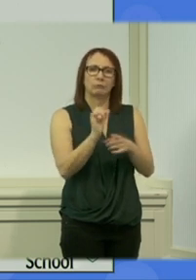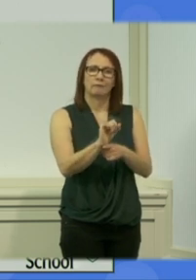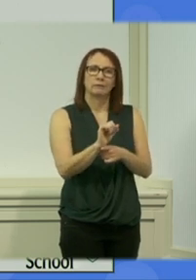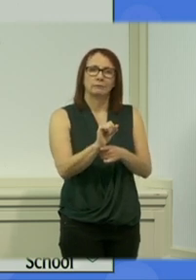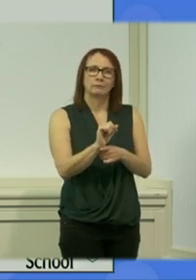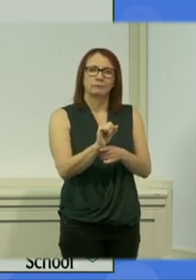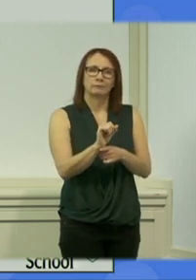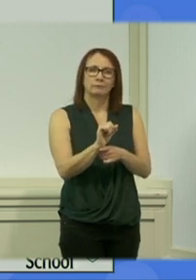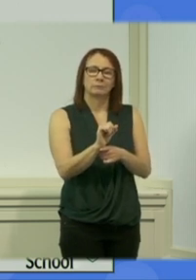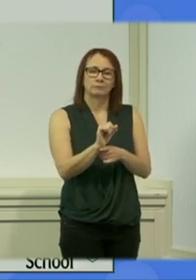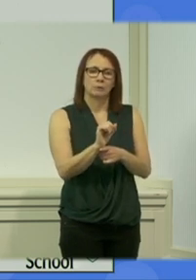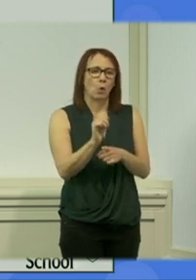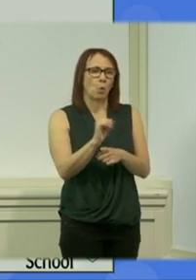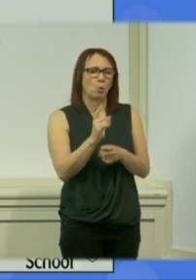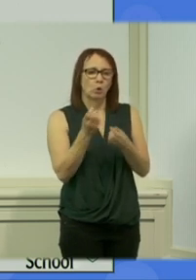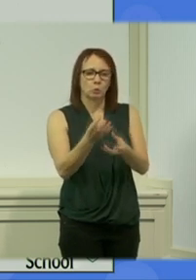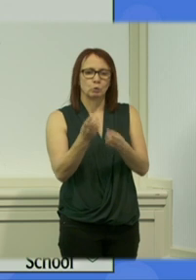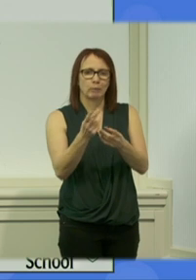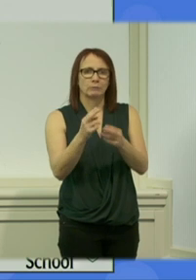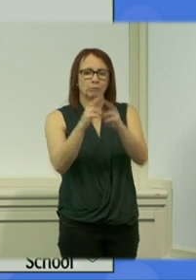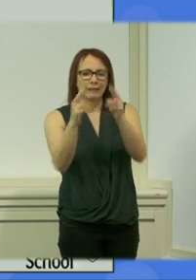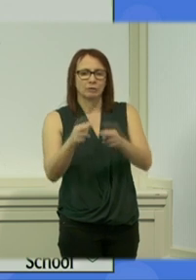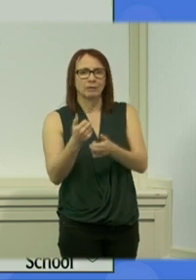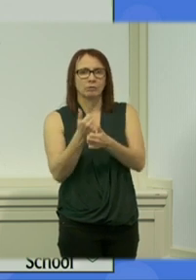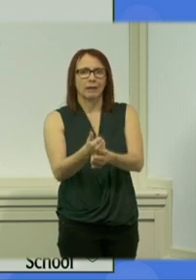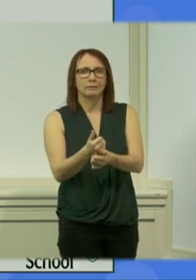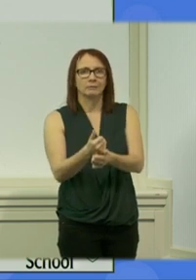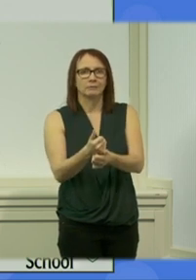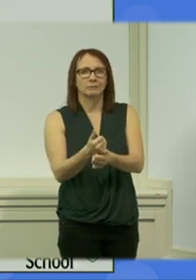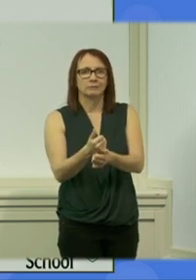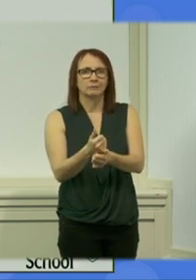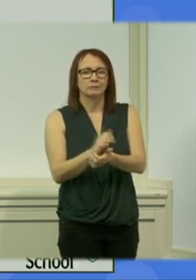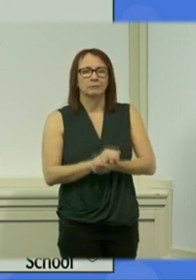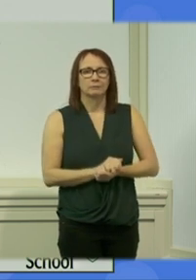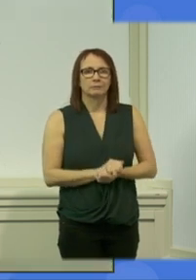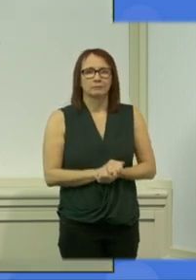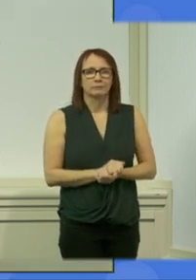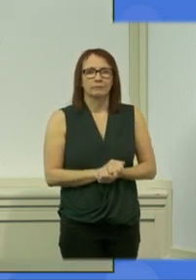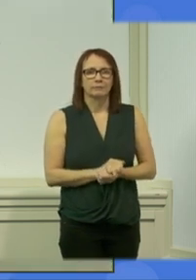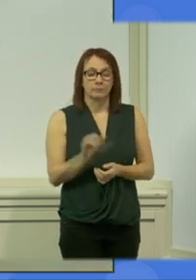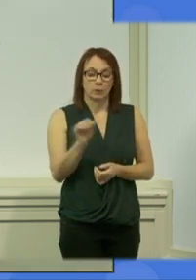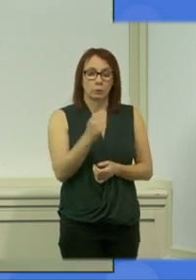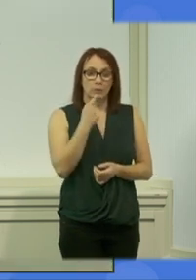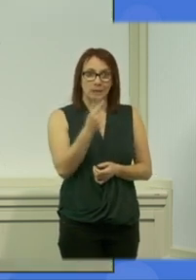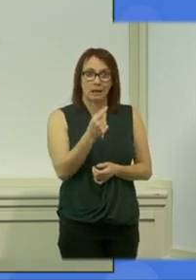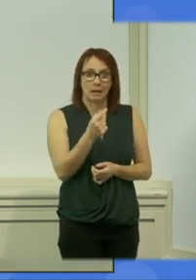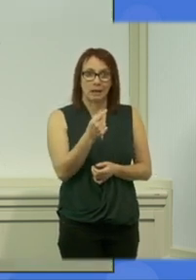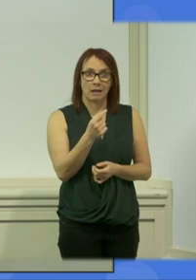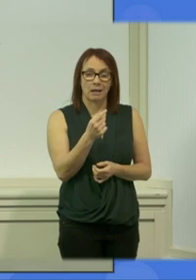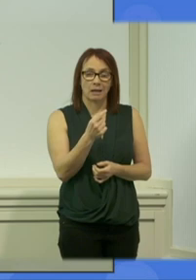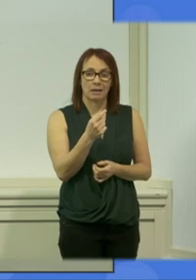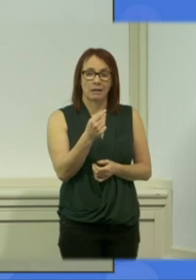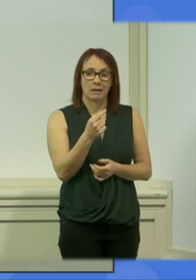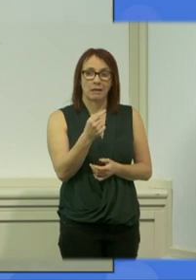It would have a choice about how much to spend on international aid. I should say that the deficit, and David